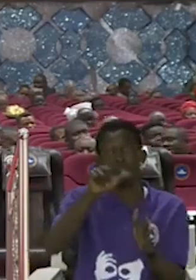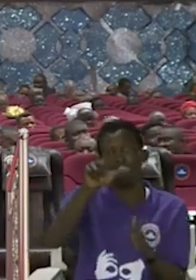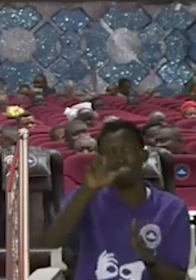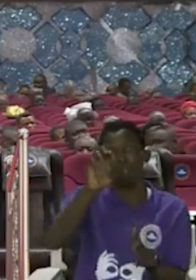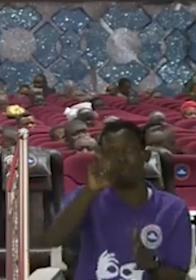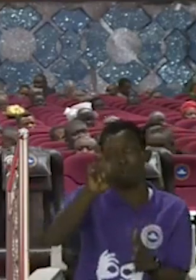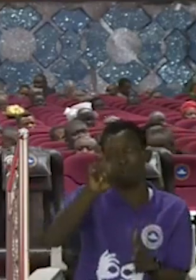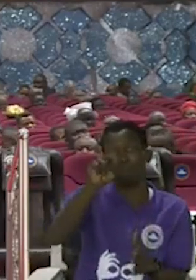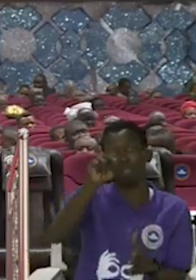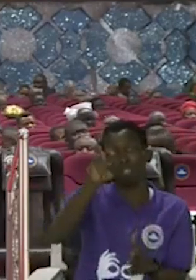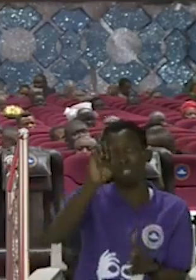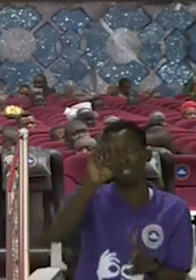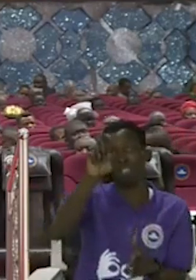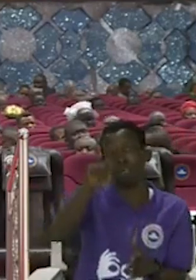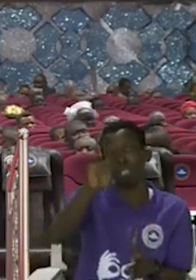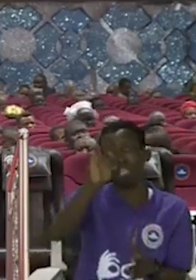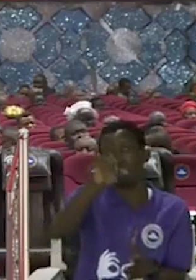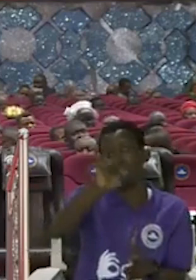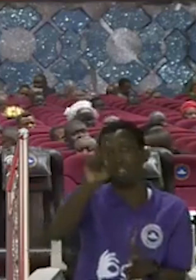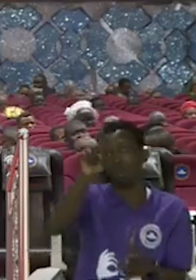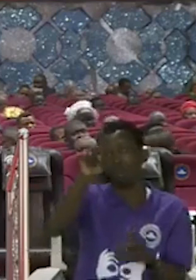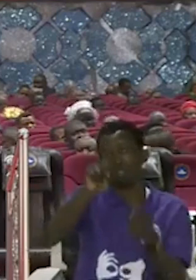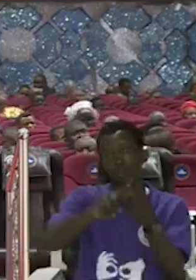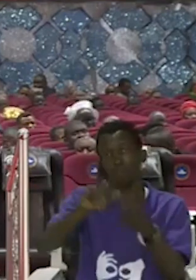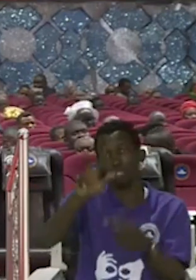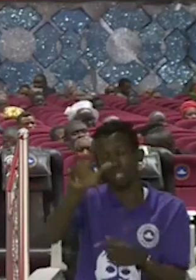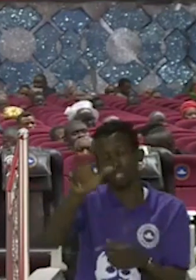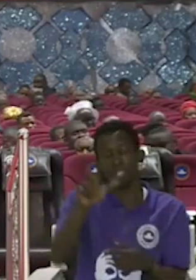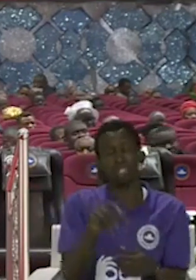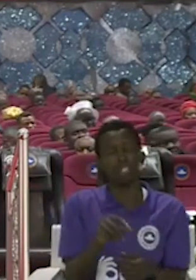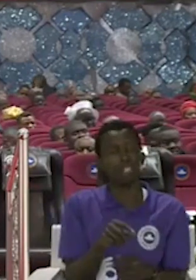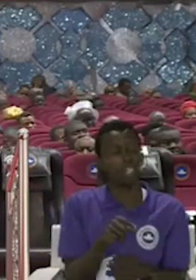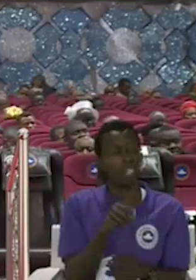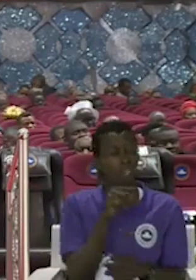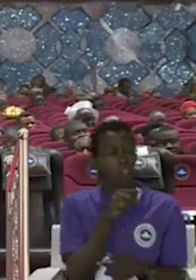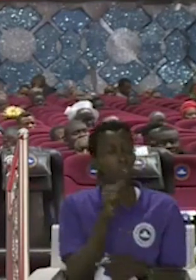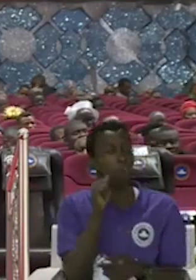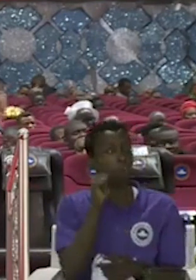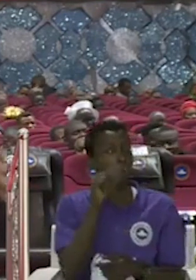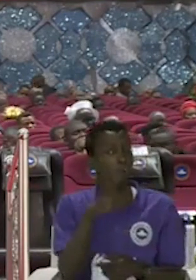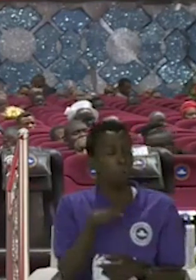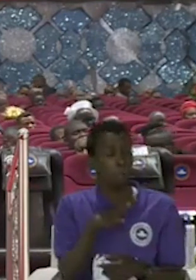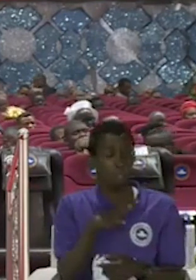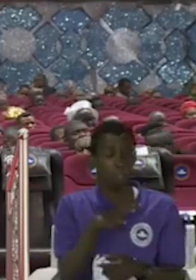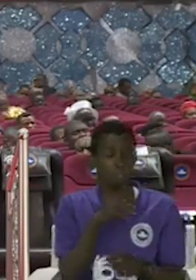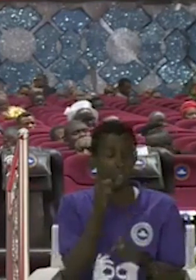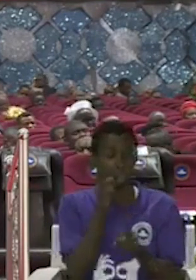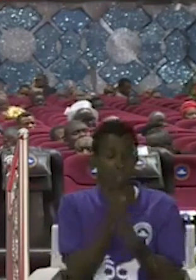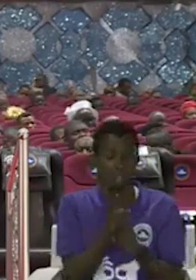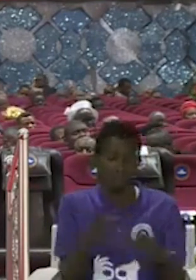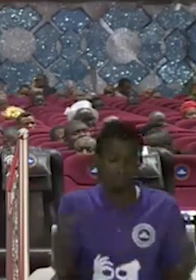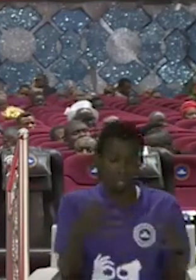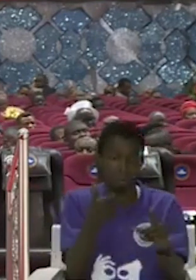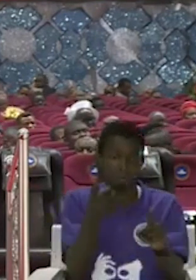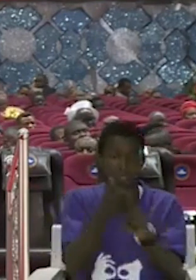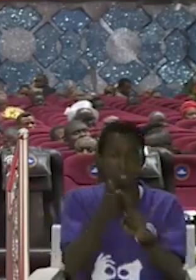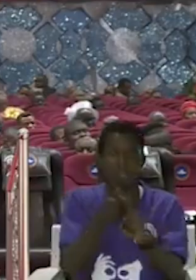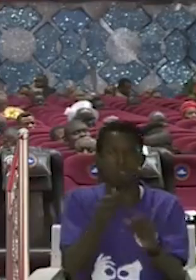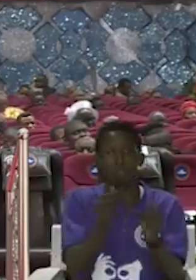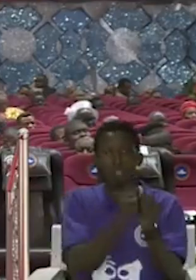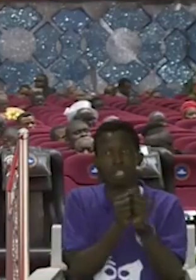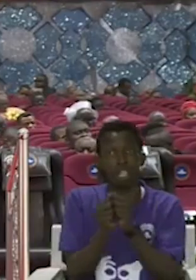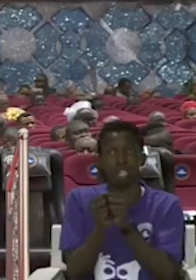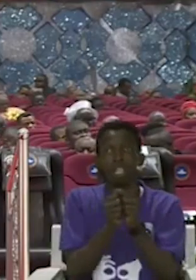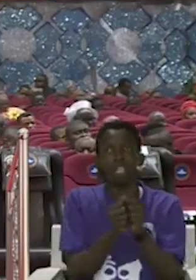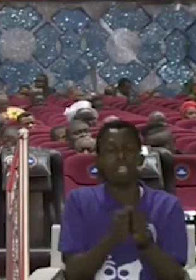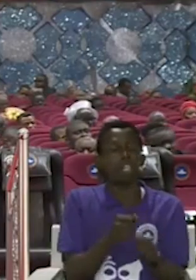3. Who just gathered themselves together and they said, we will be